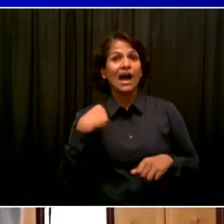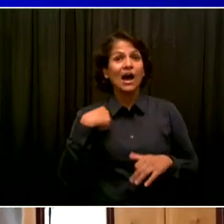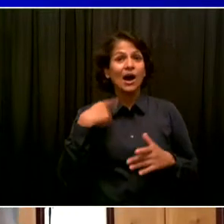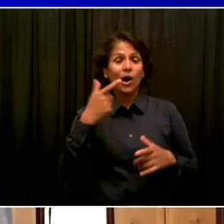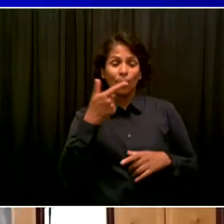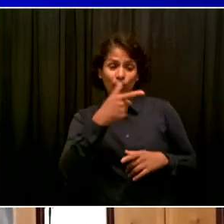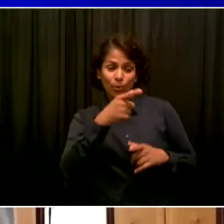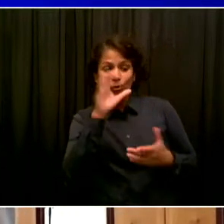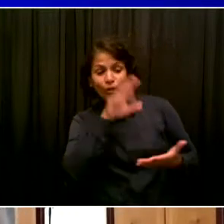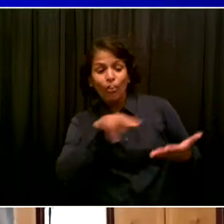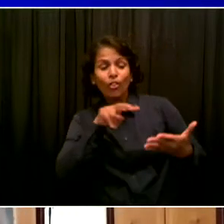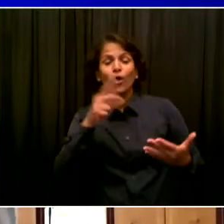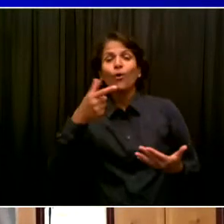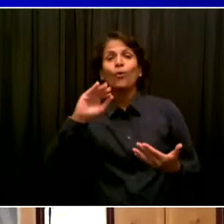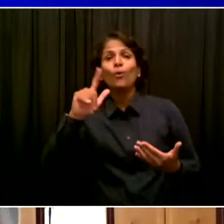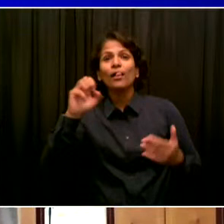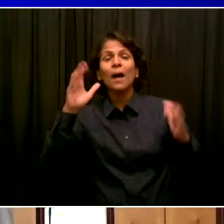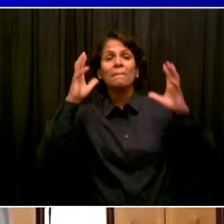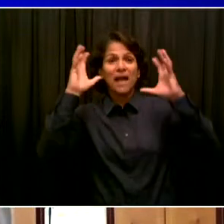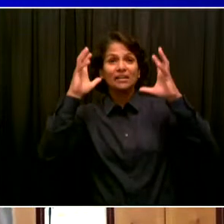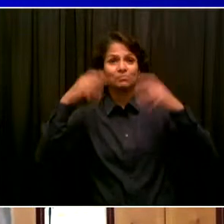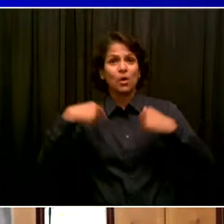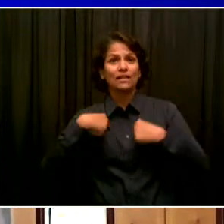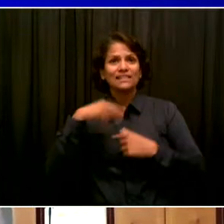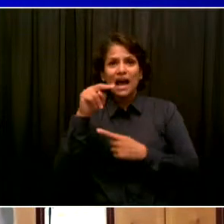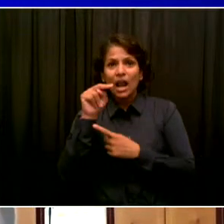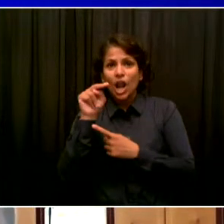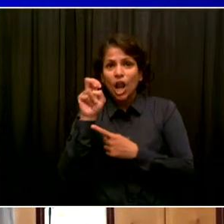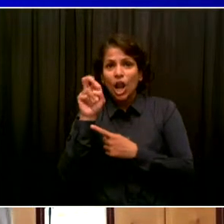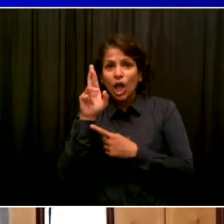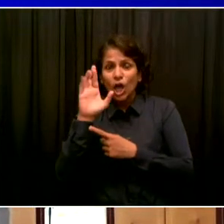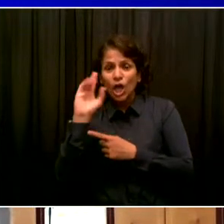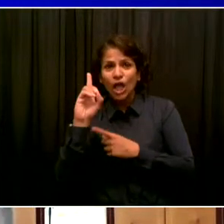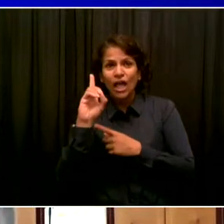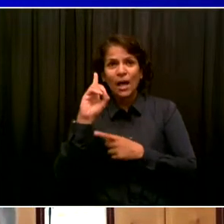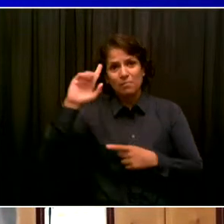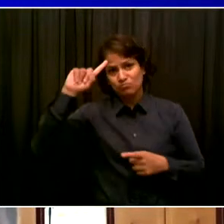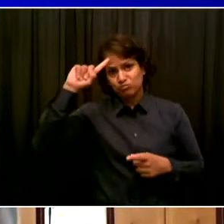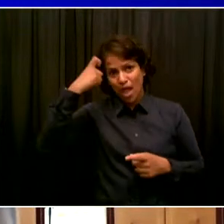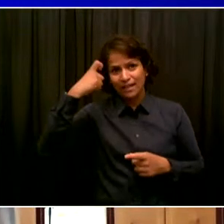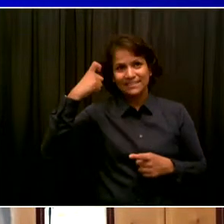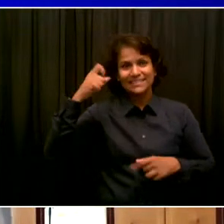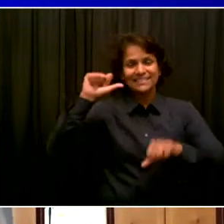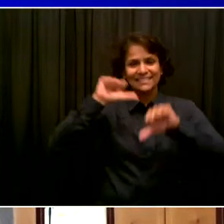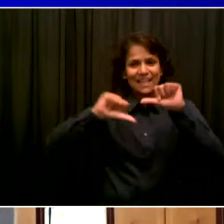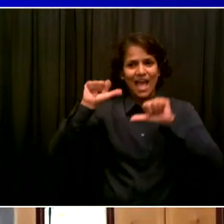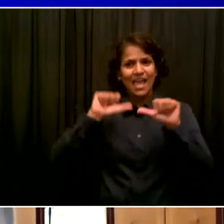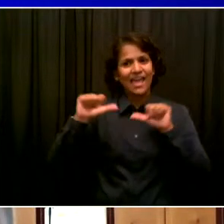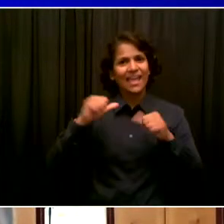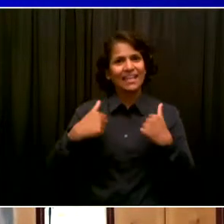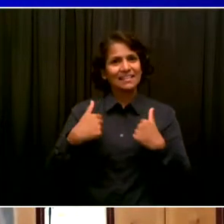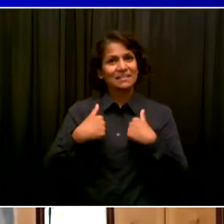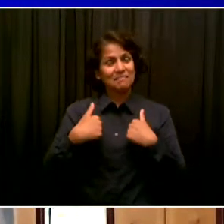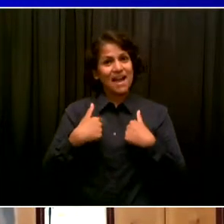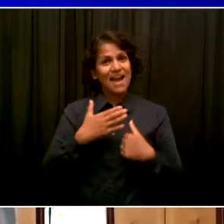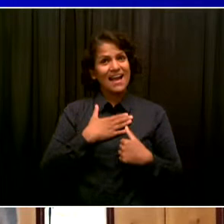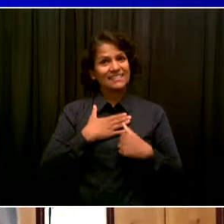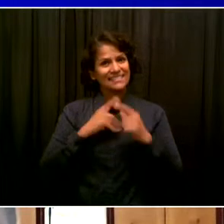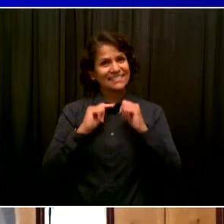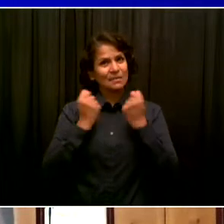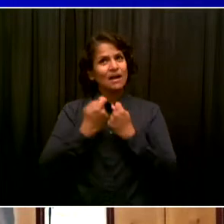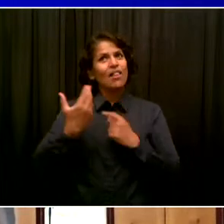Science. Bronx Science, my senior year, we went to the city quarterfinals. We were 21-5. We did it. We did our thing, and it